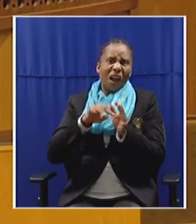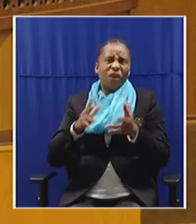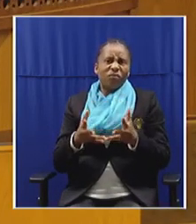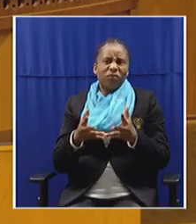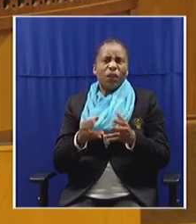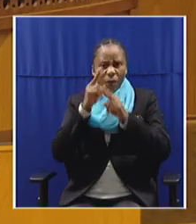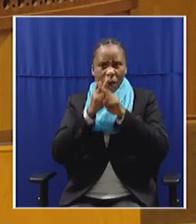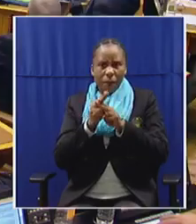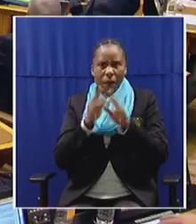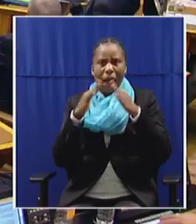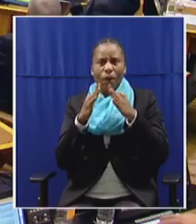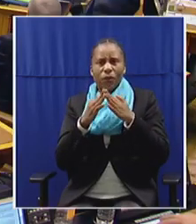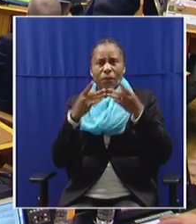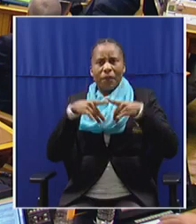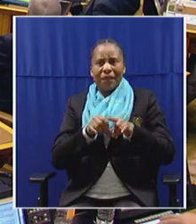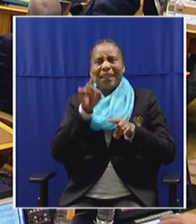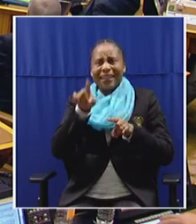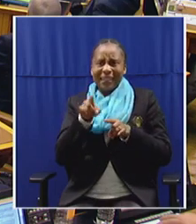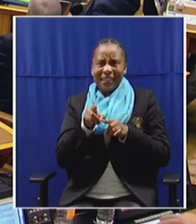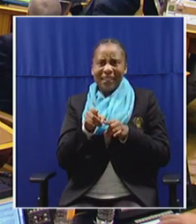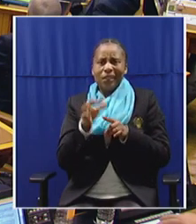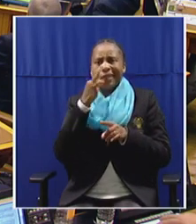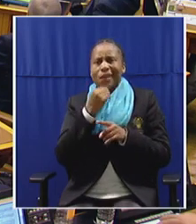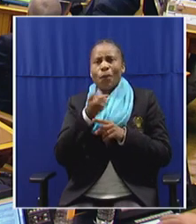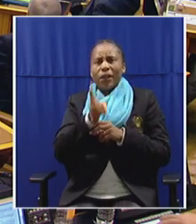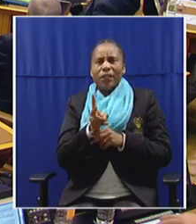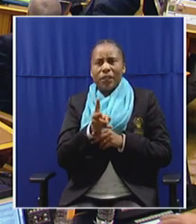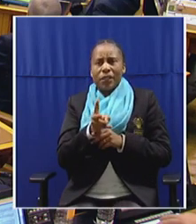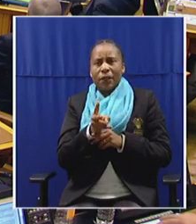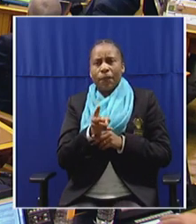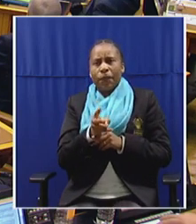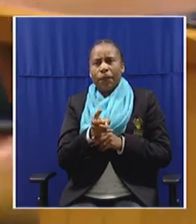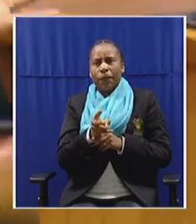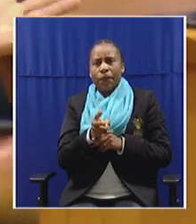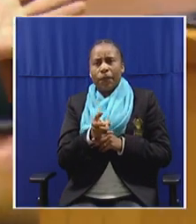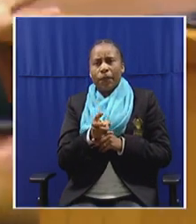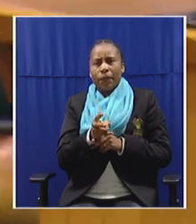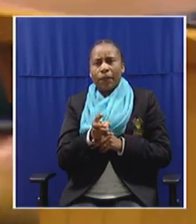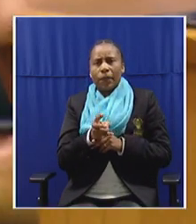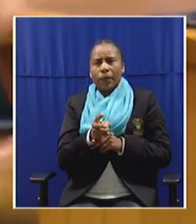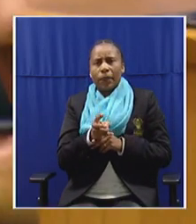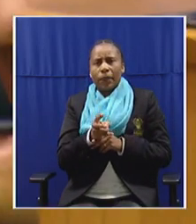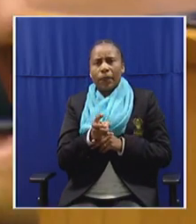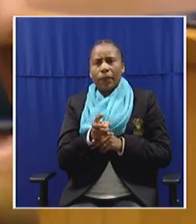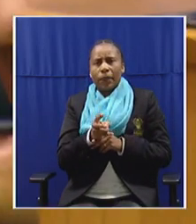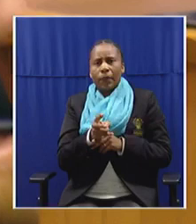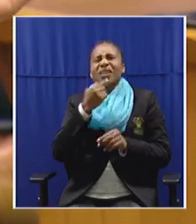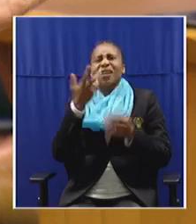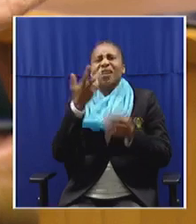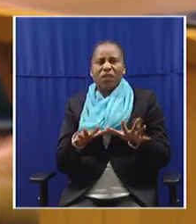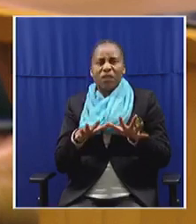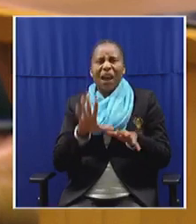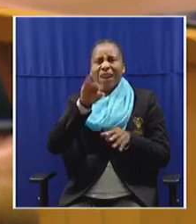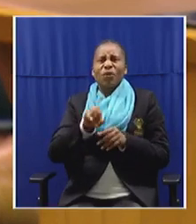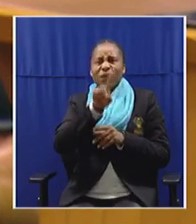Chairperson, since this is a repetition of a question, I don't know where was Honourable Steenhuisen when Honourable Groenewald already asked this